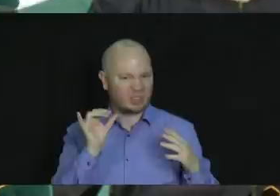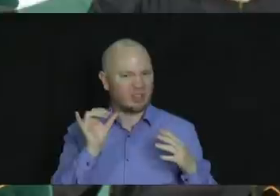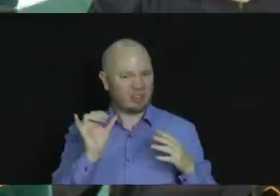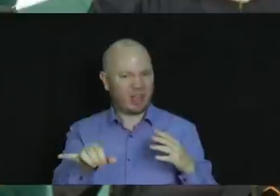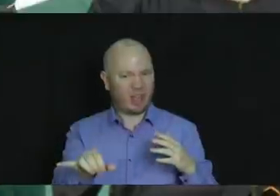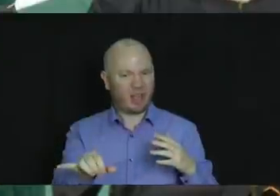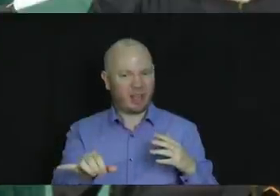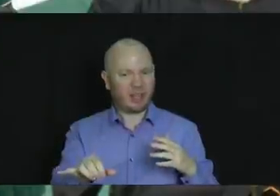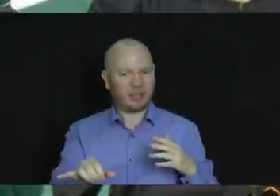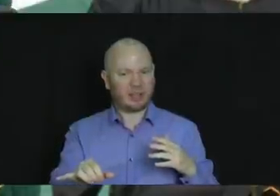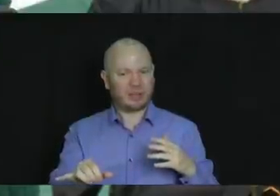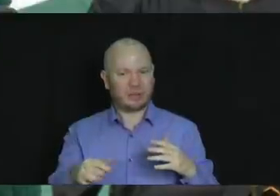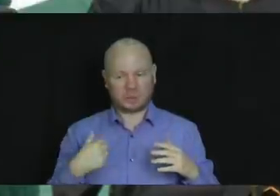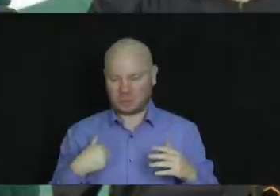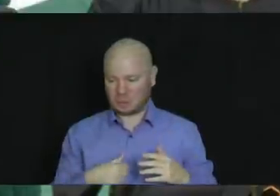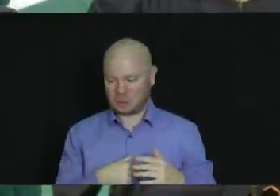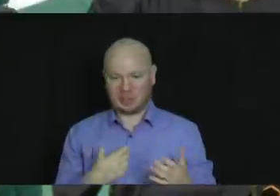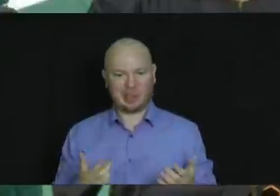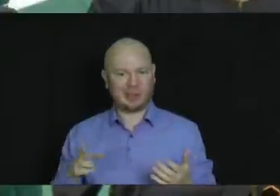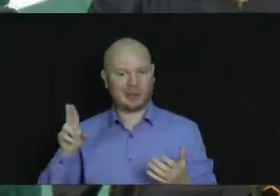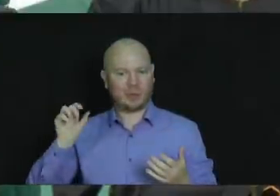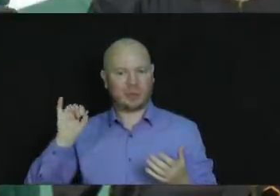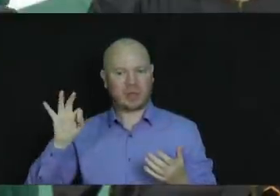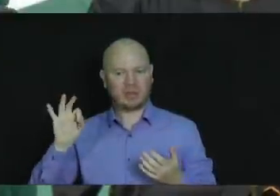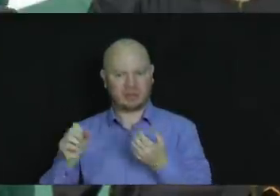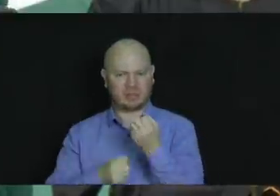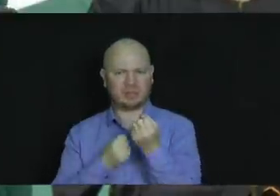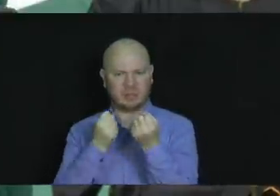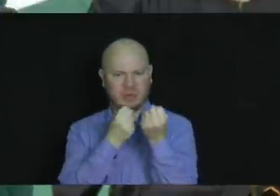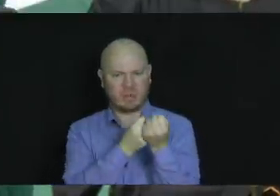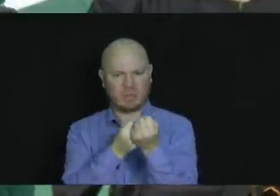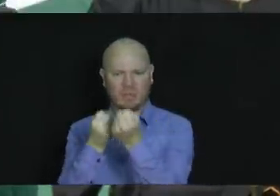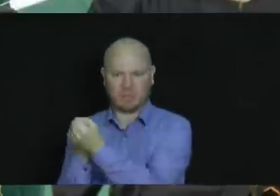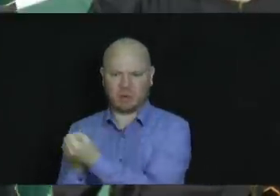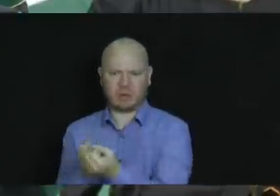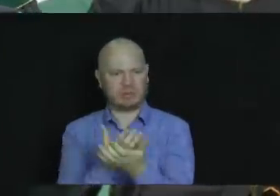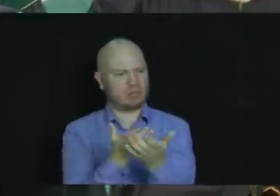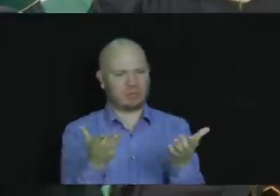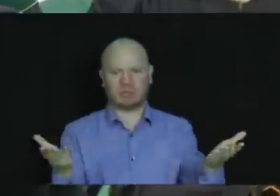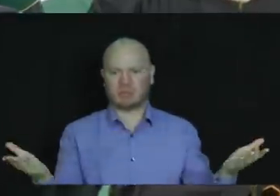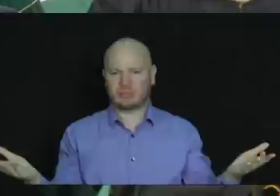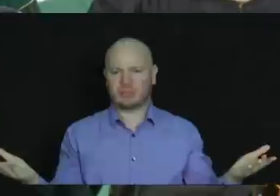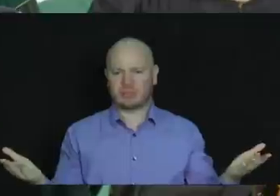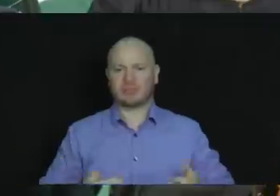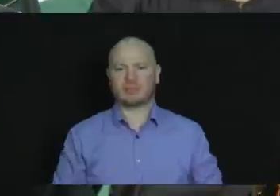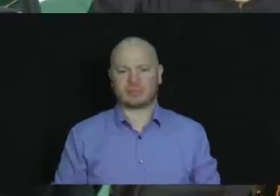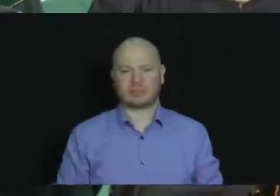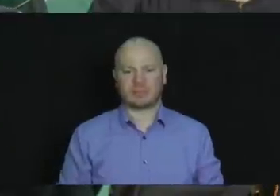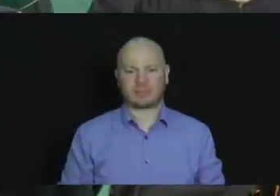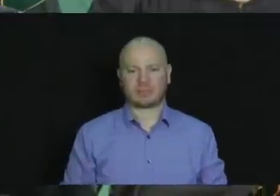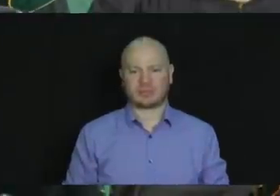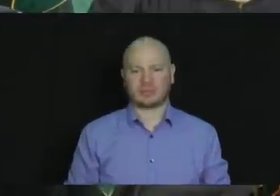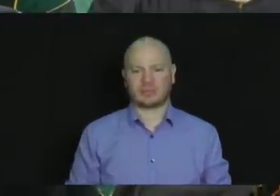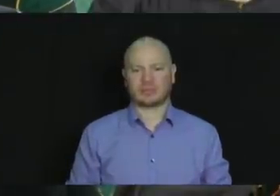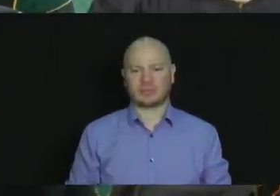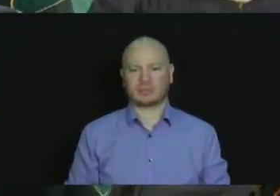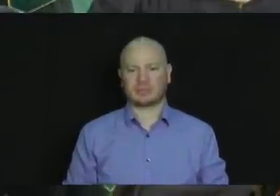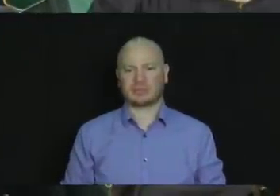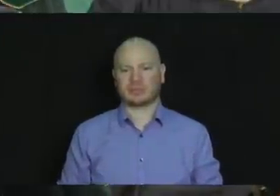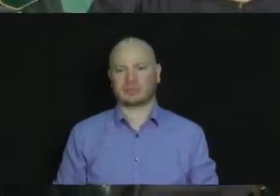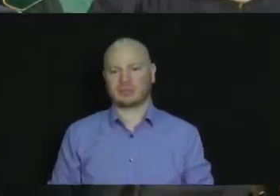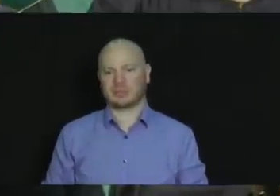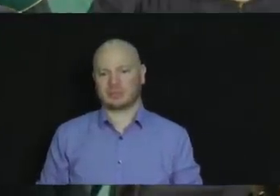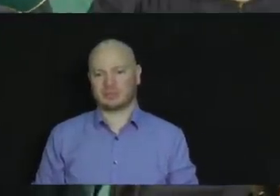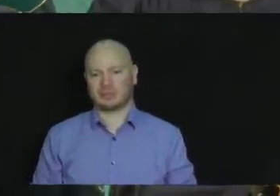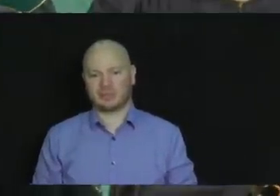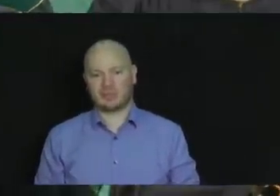the USF community is here to support you. Together, we've faced the very real sacrifices and challenges